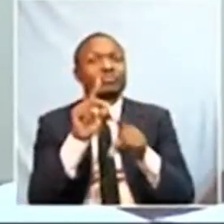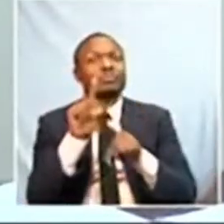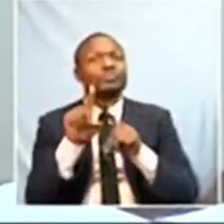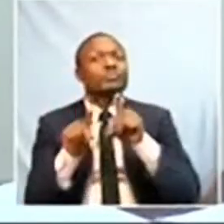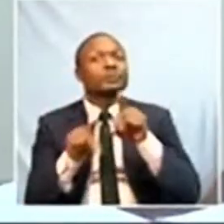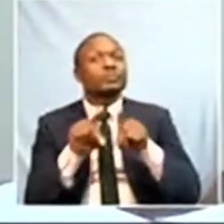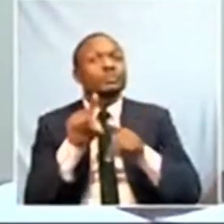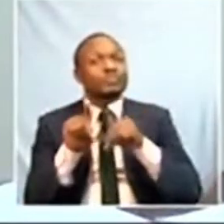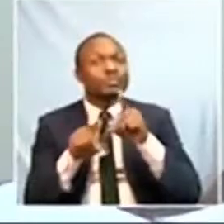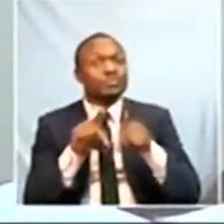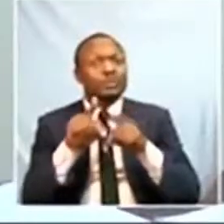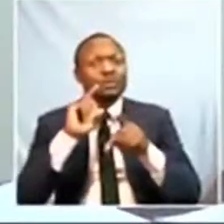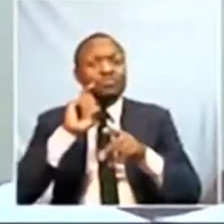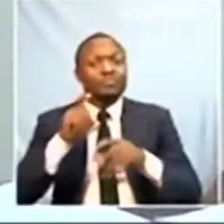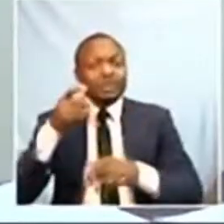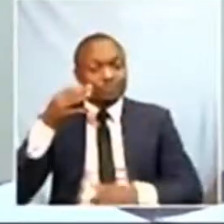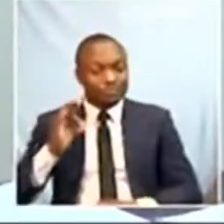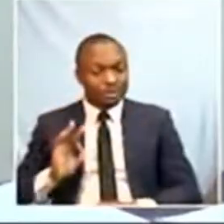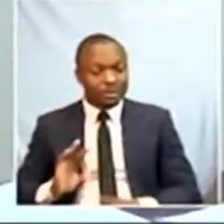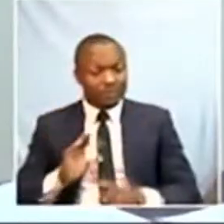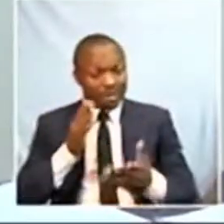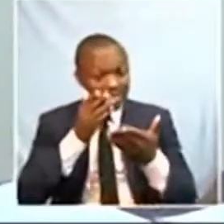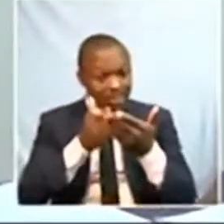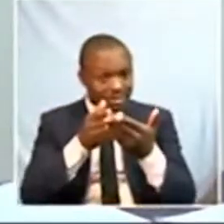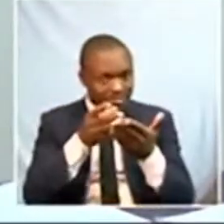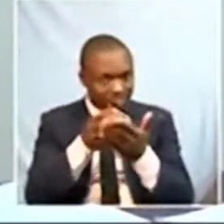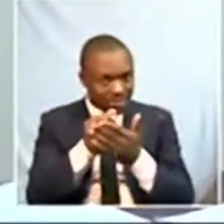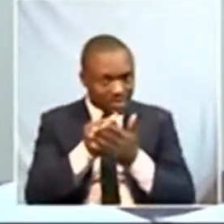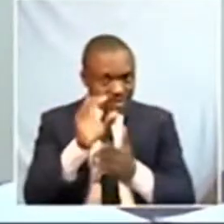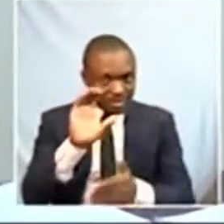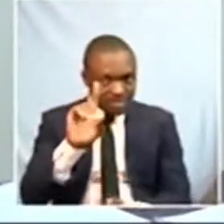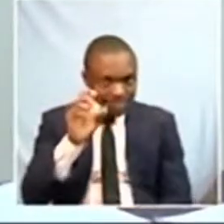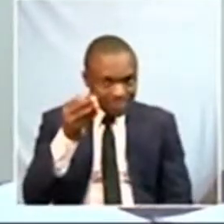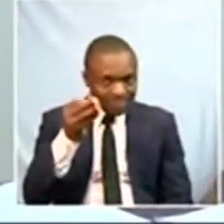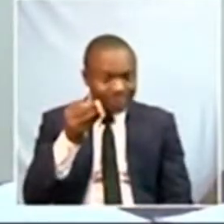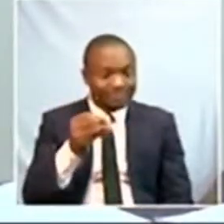people that are supposed to benefit from this fund, the CDF fund.